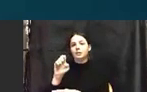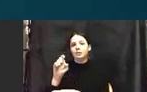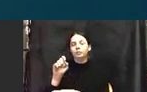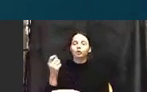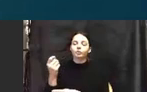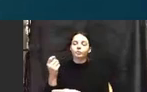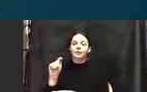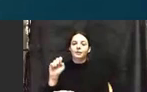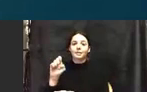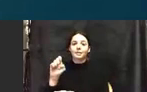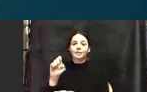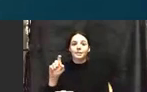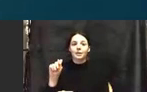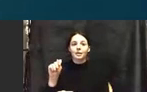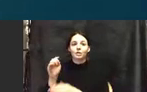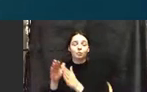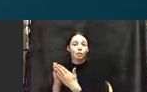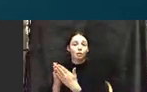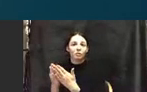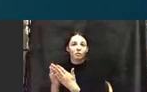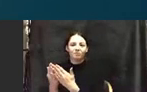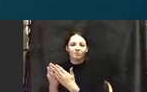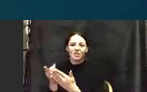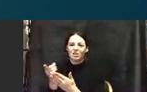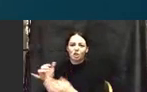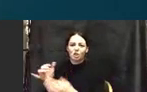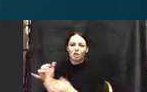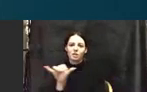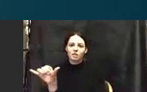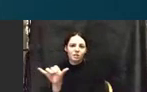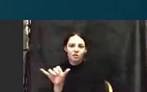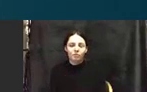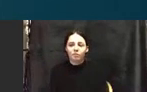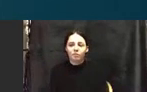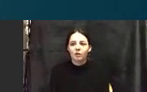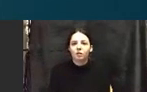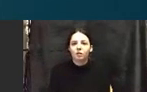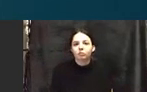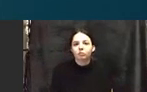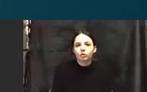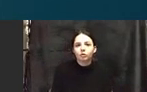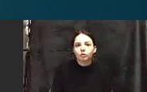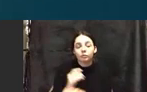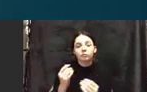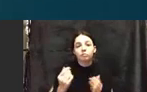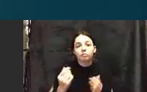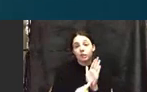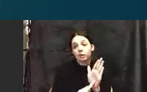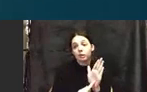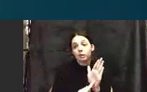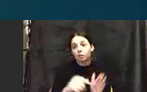For instance, I was reading something about the Ottoman Empire and I realized, wow, you know,